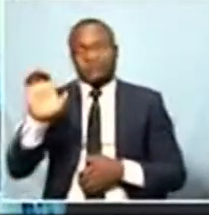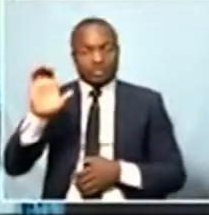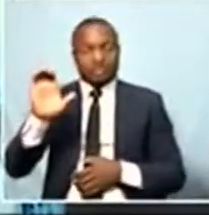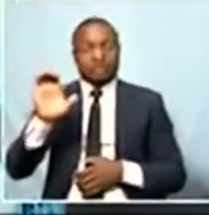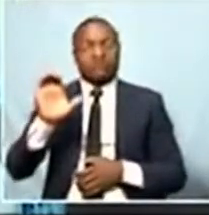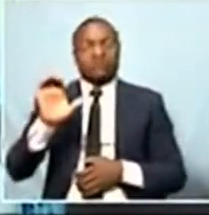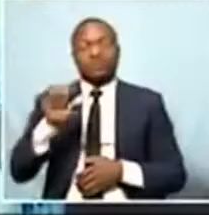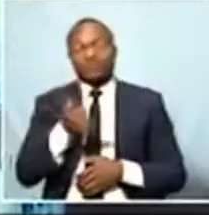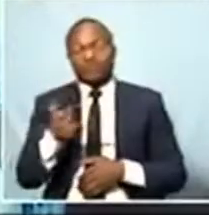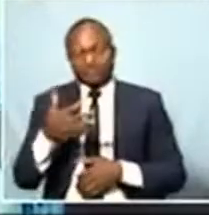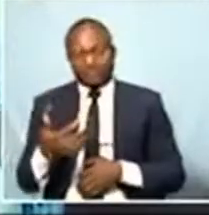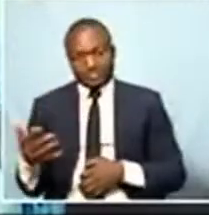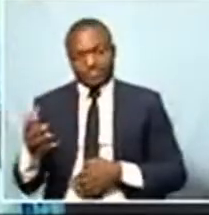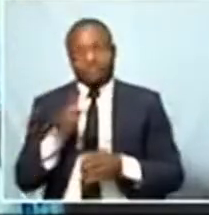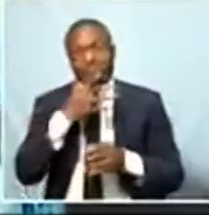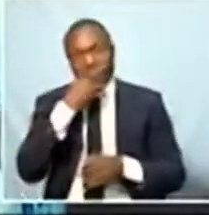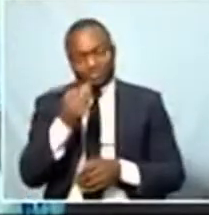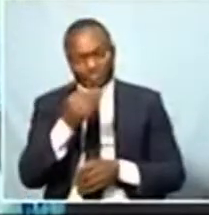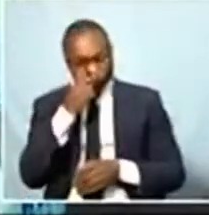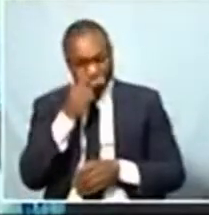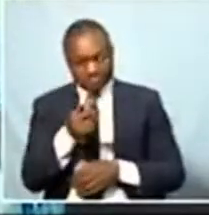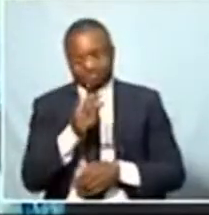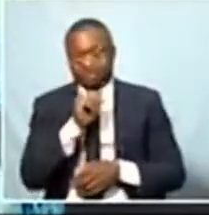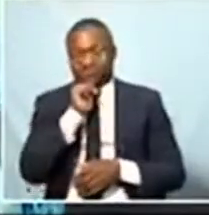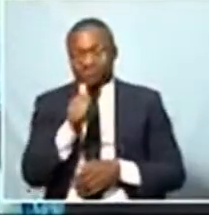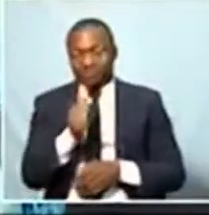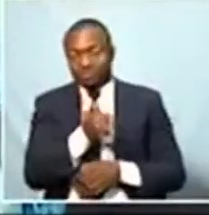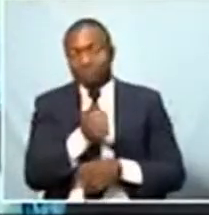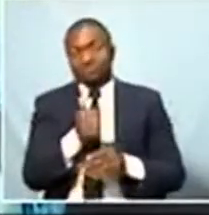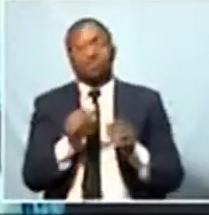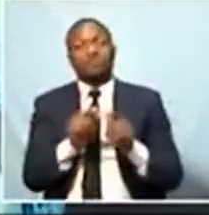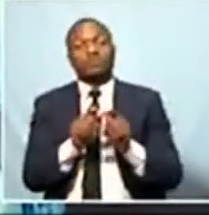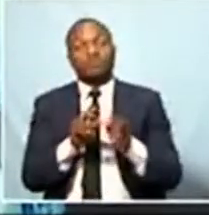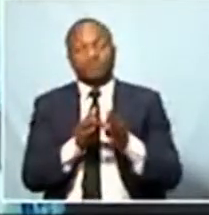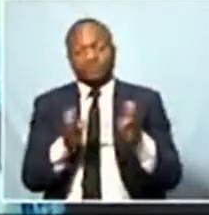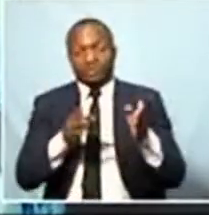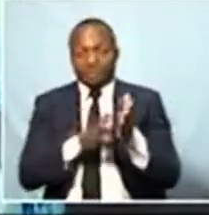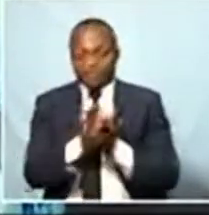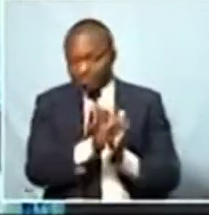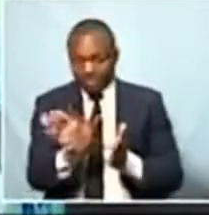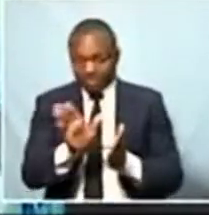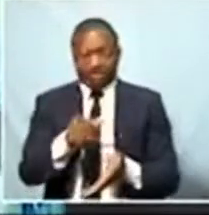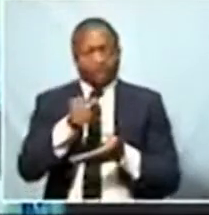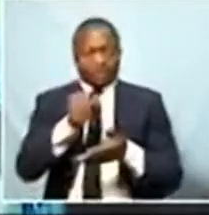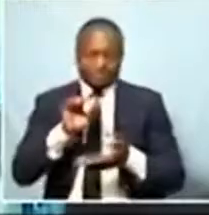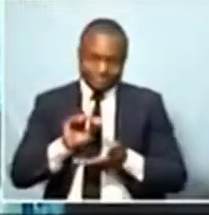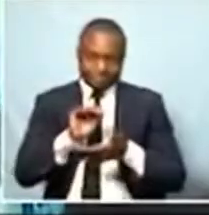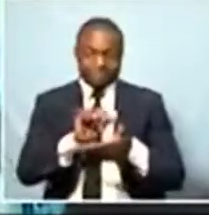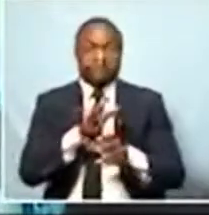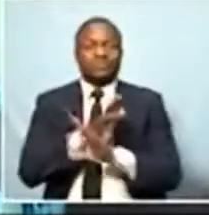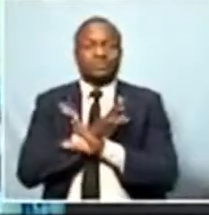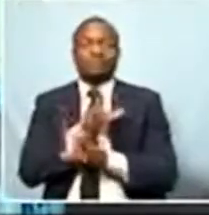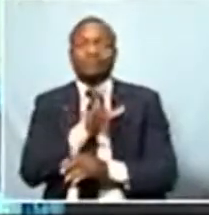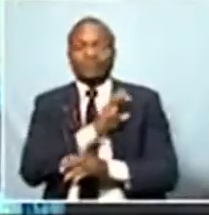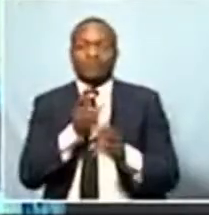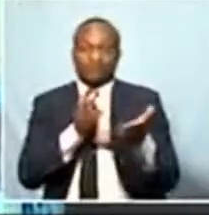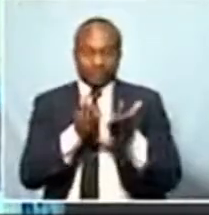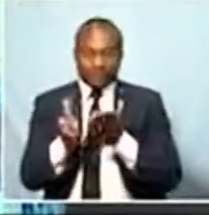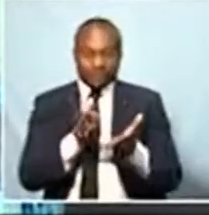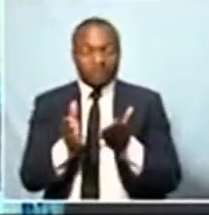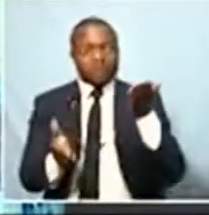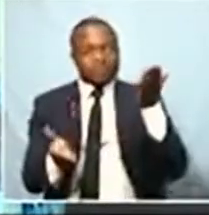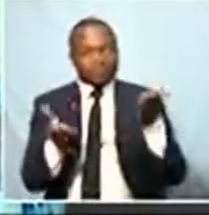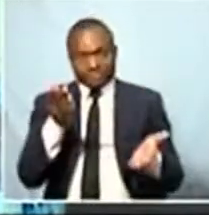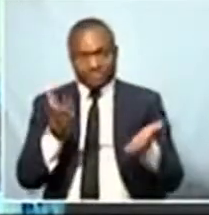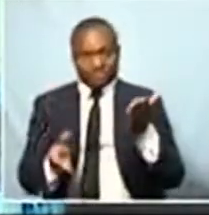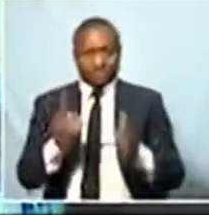of assets. The Commission notes that there have not been any major variations to budget allocations for the Zambia Police Service Commission in